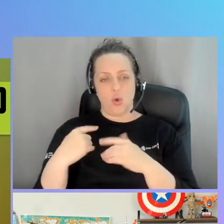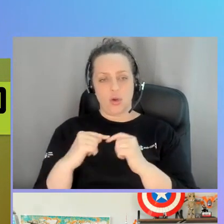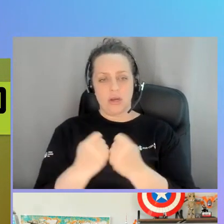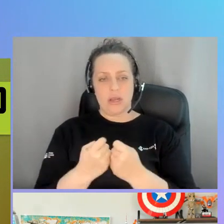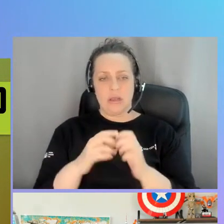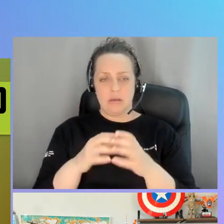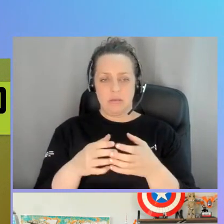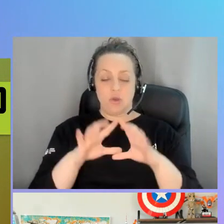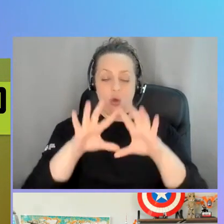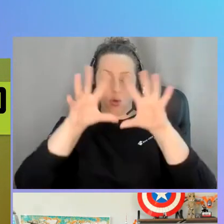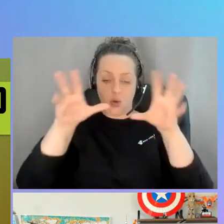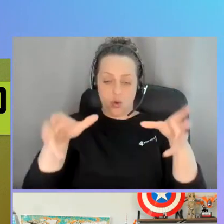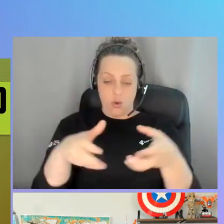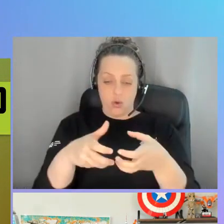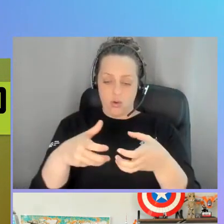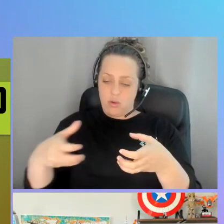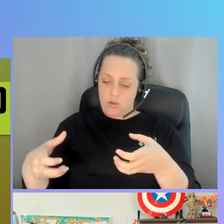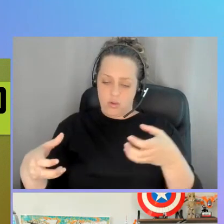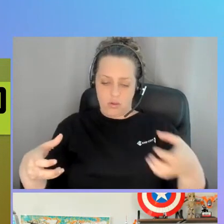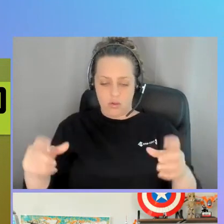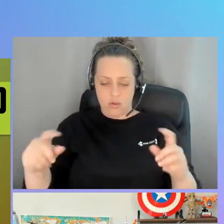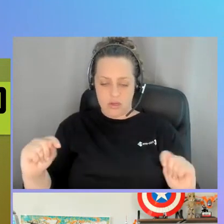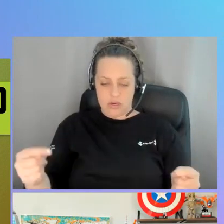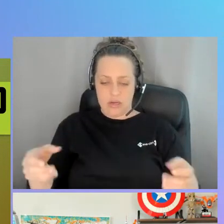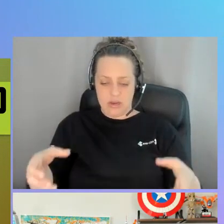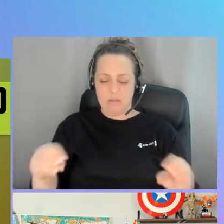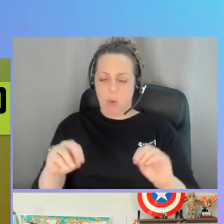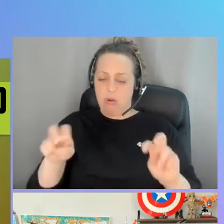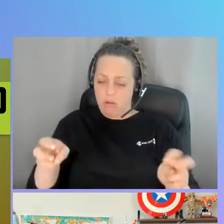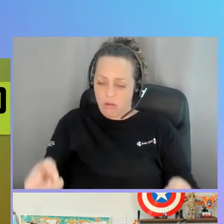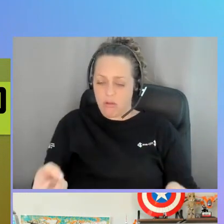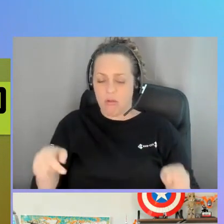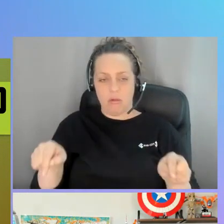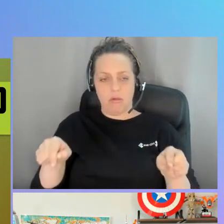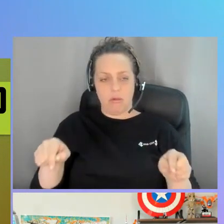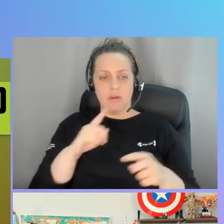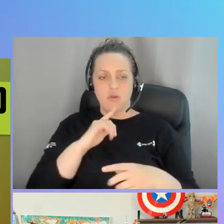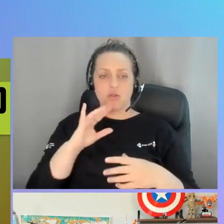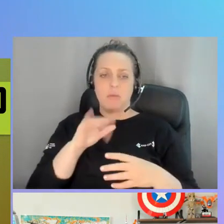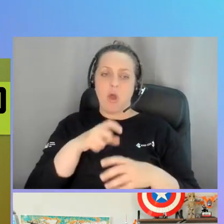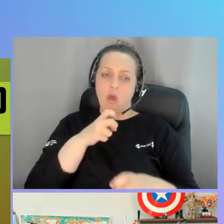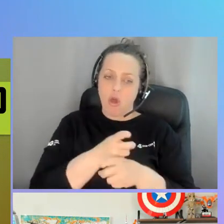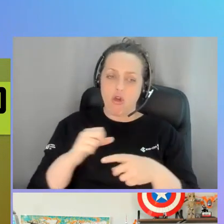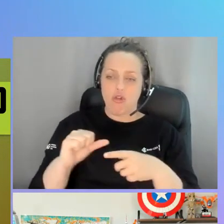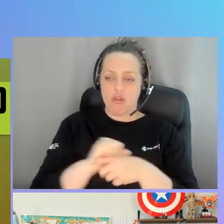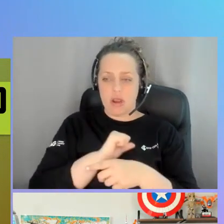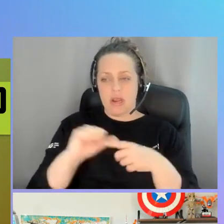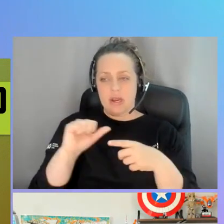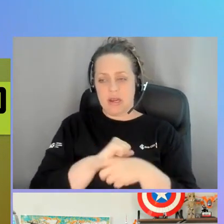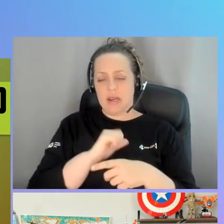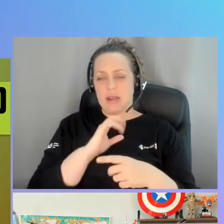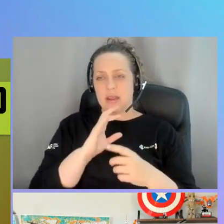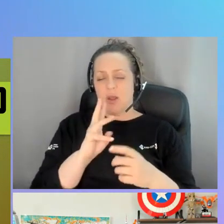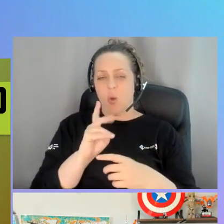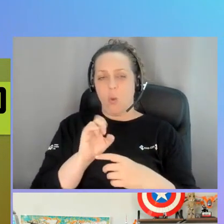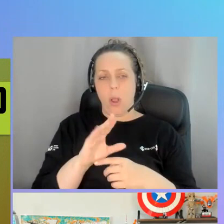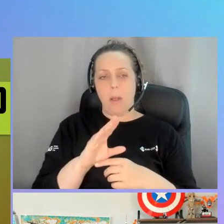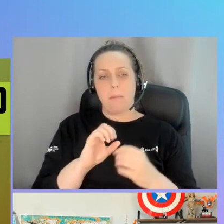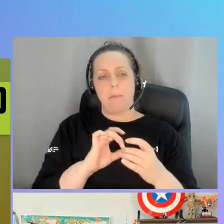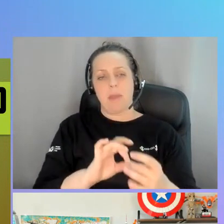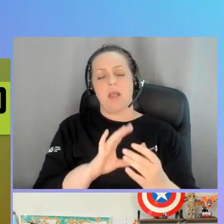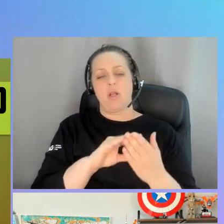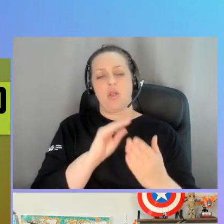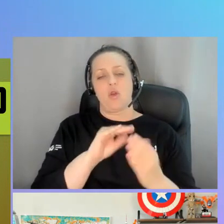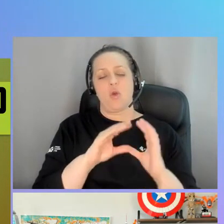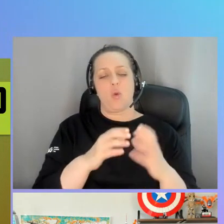get a little more into the weeds. But once again, when you talk about like hard training, web-based learning courses,